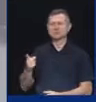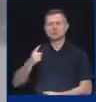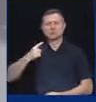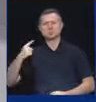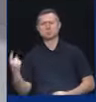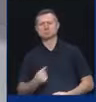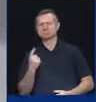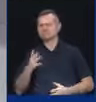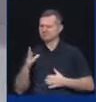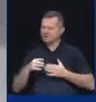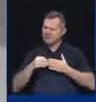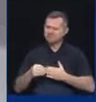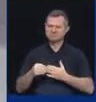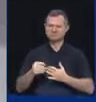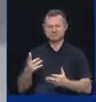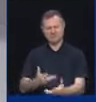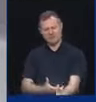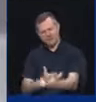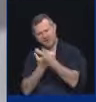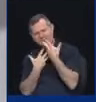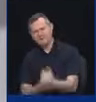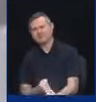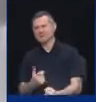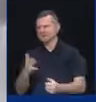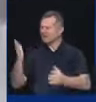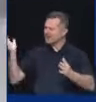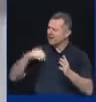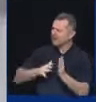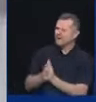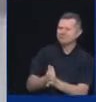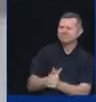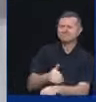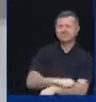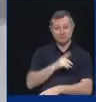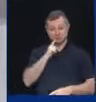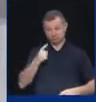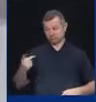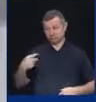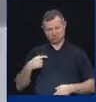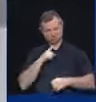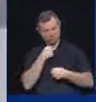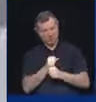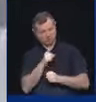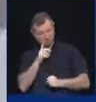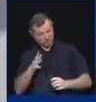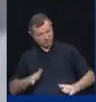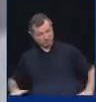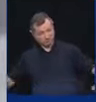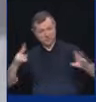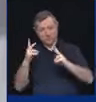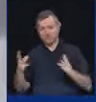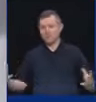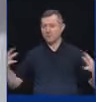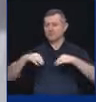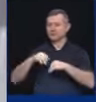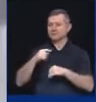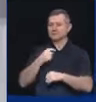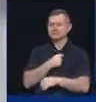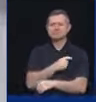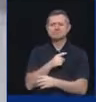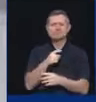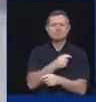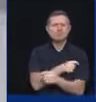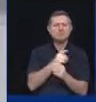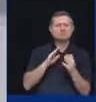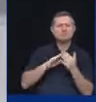determination. He fought for the resources to make sure we could all get vaccinated and our communities could make it through this